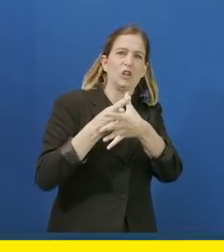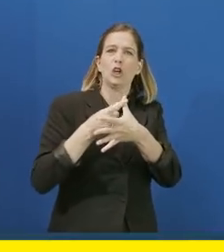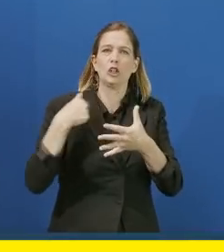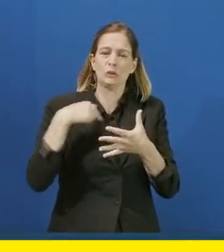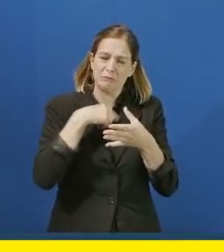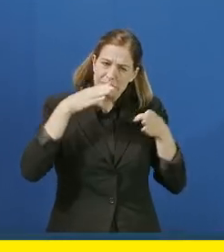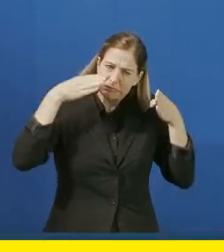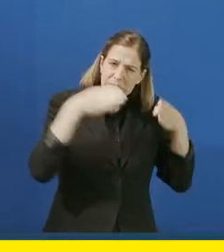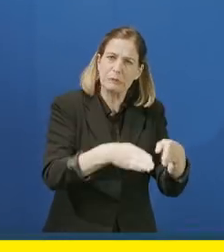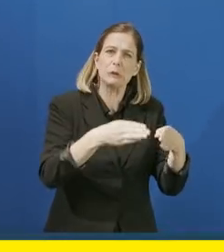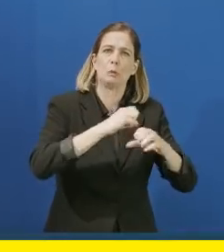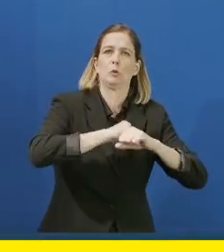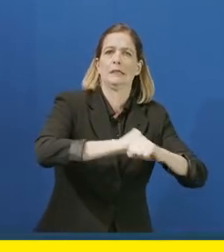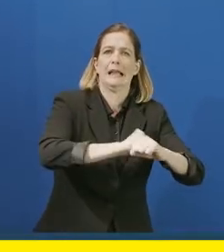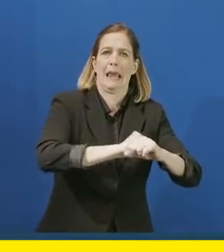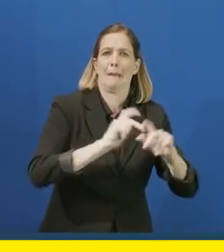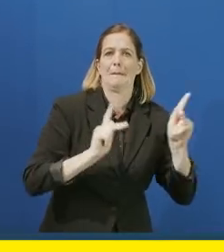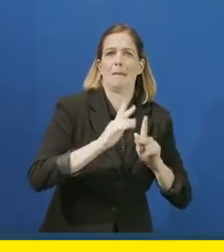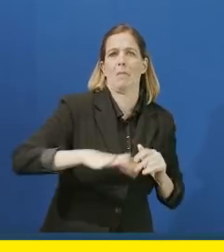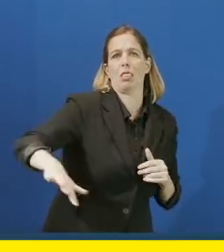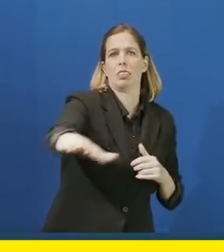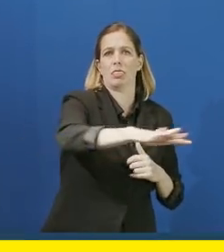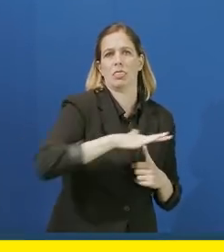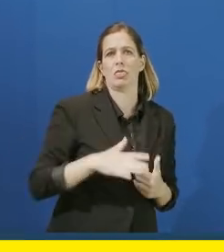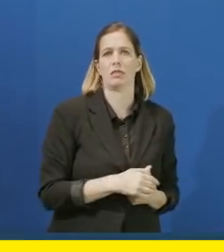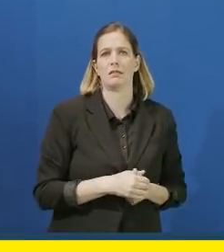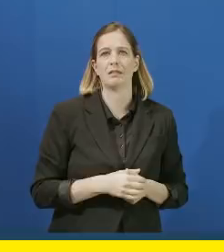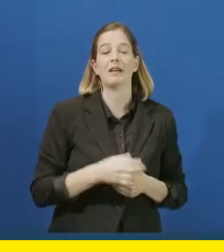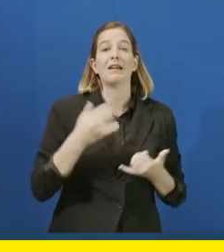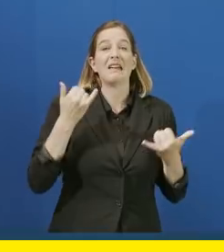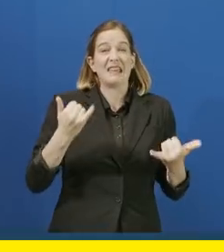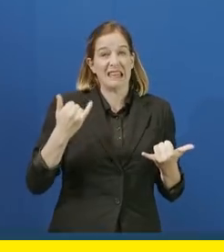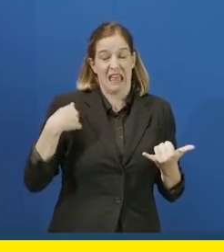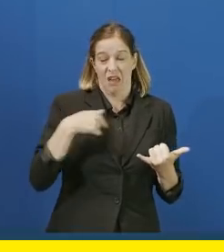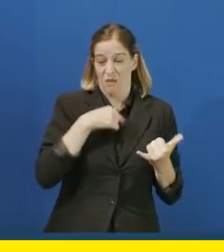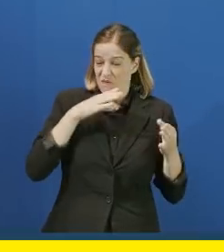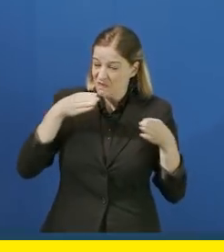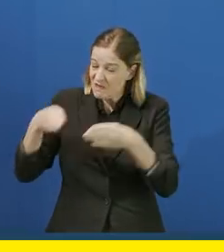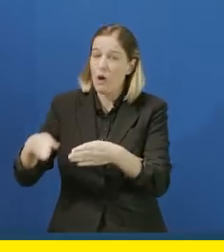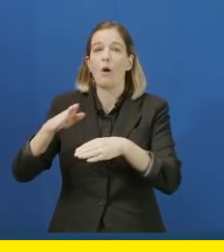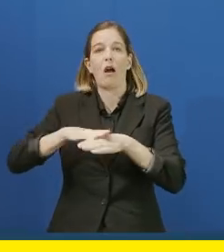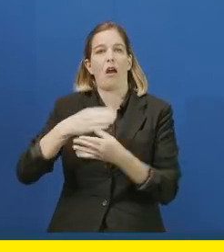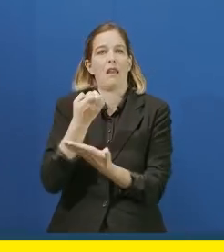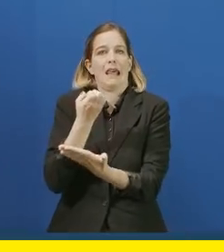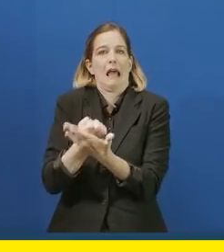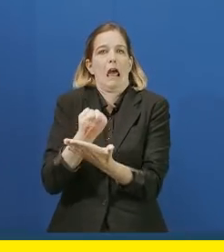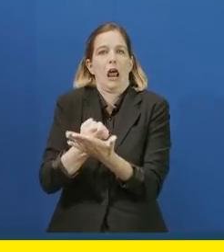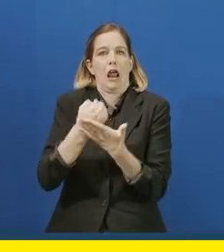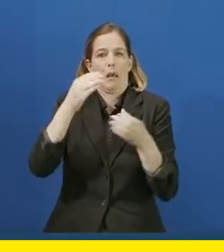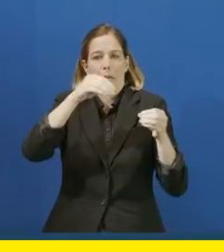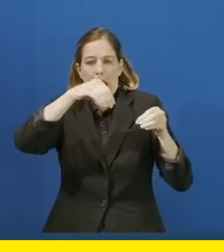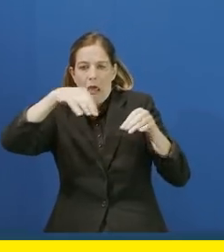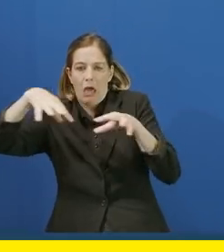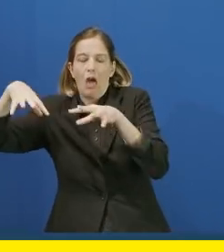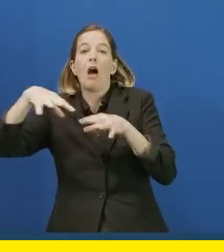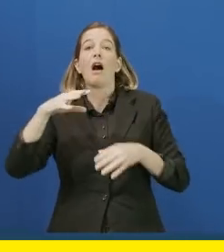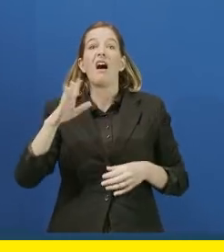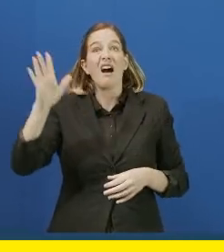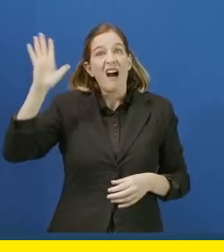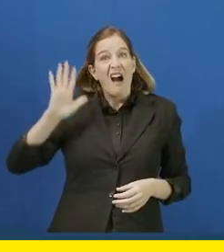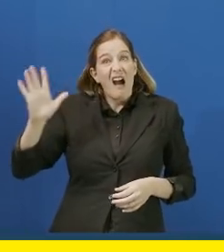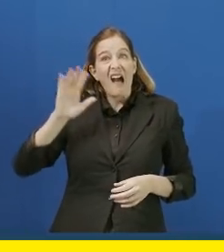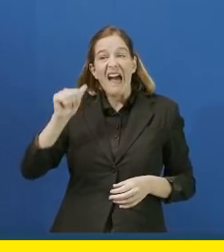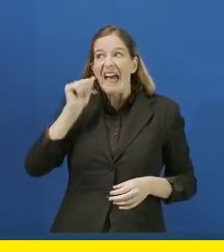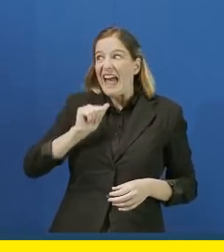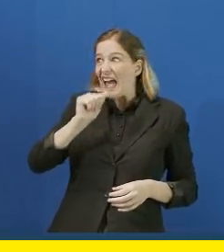our economy. Heading into this pandemic, Arizona was the brightest light in the nation for